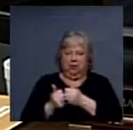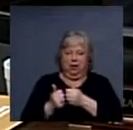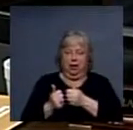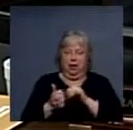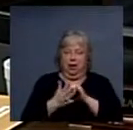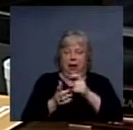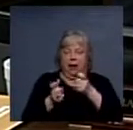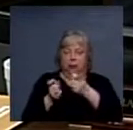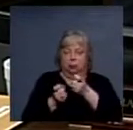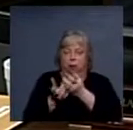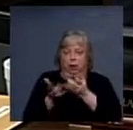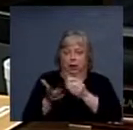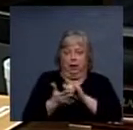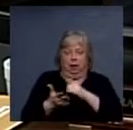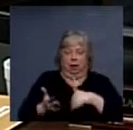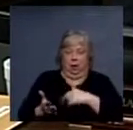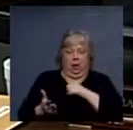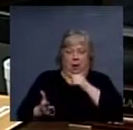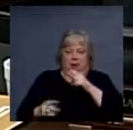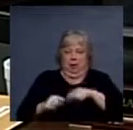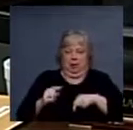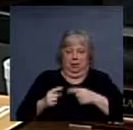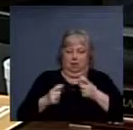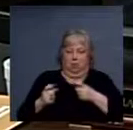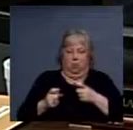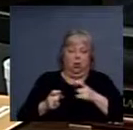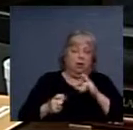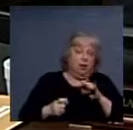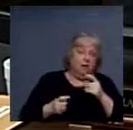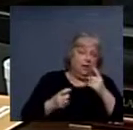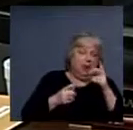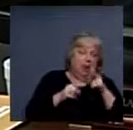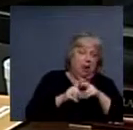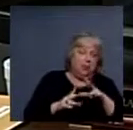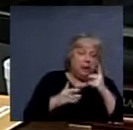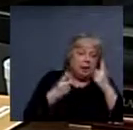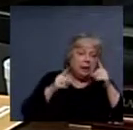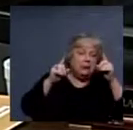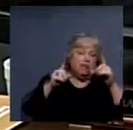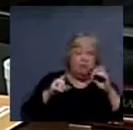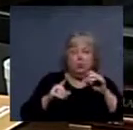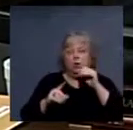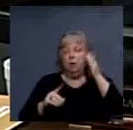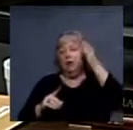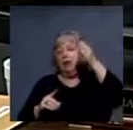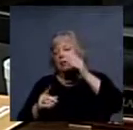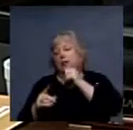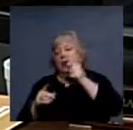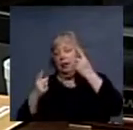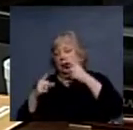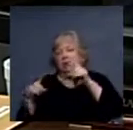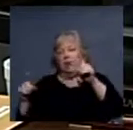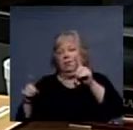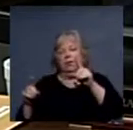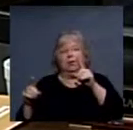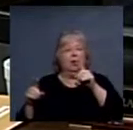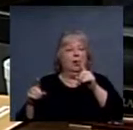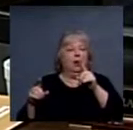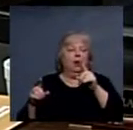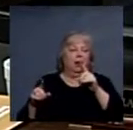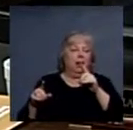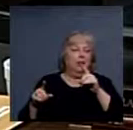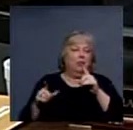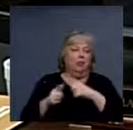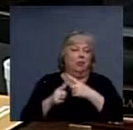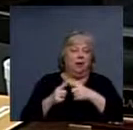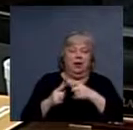control over. Whether or not the applicant is successful or not successful in obtaining a restaurant mixed drink license